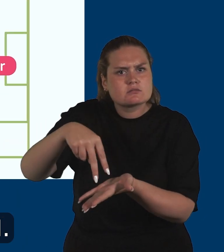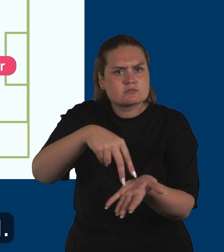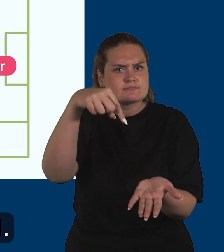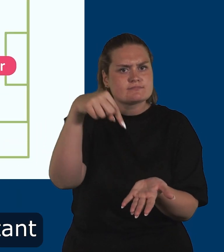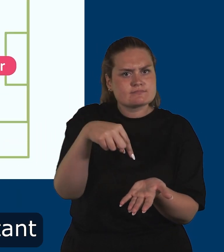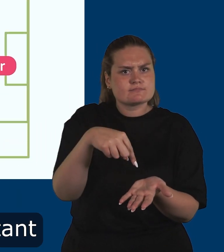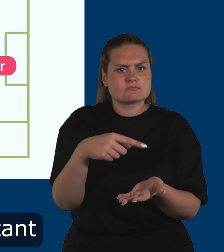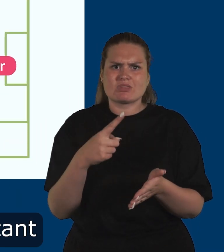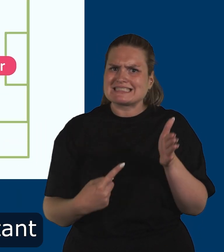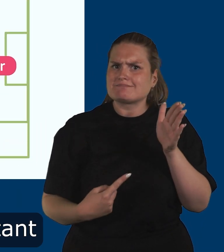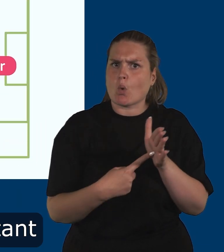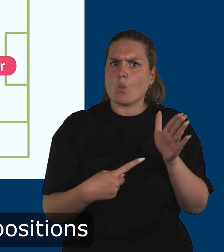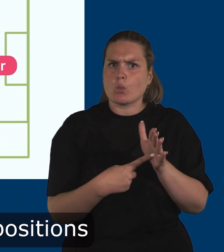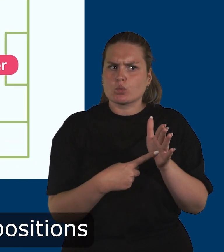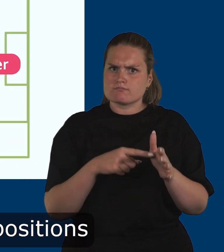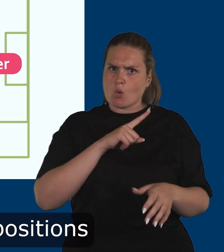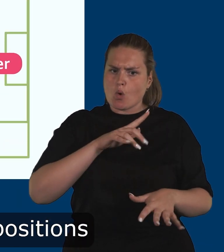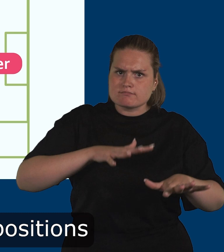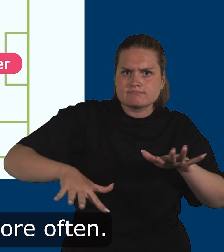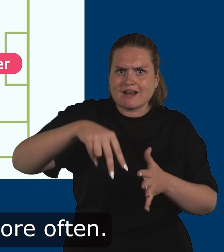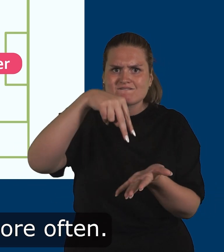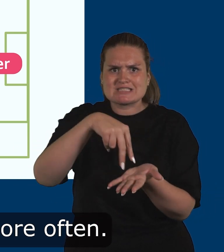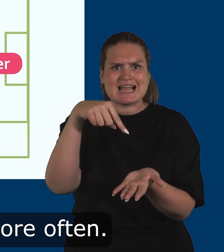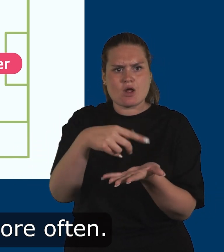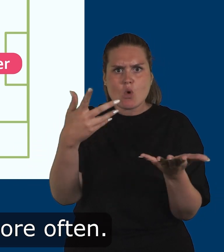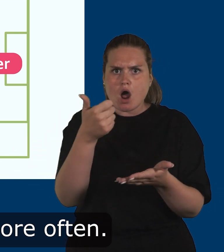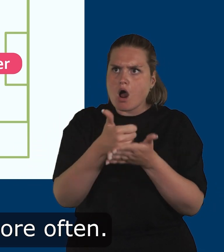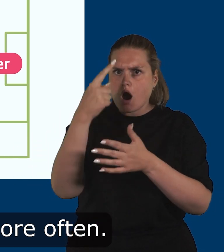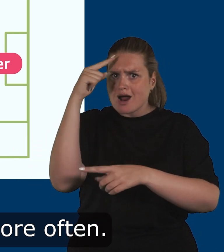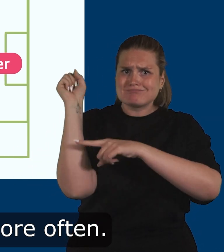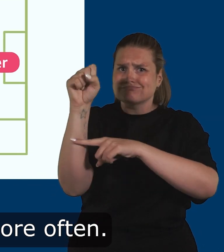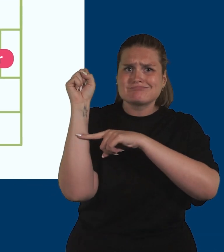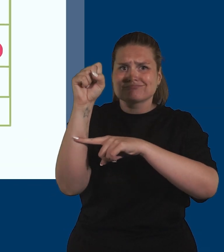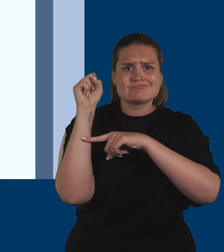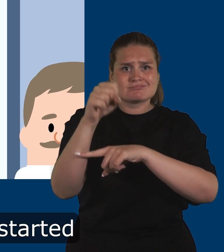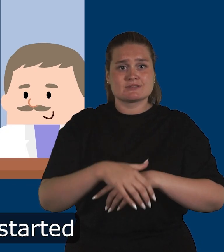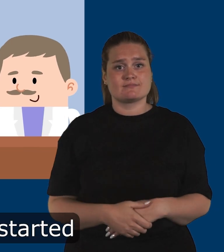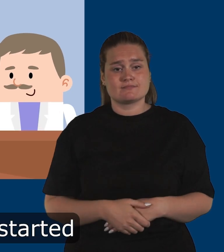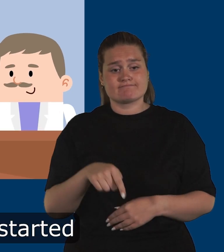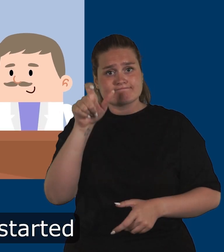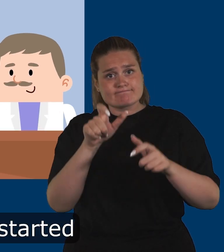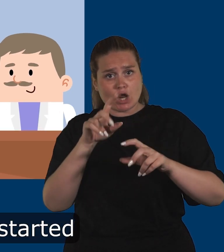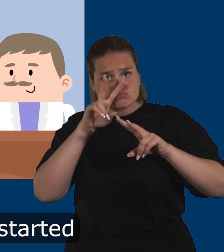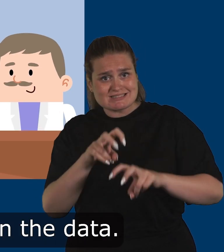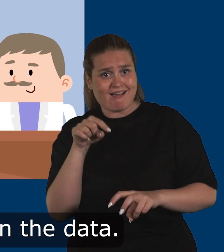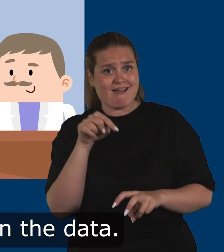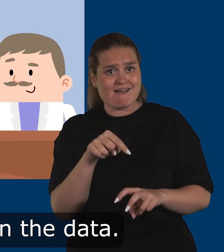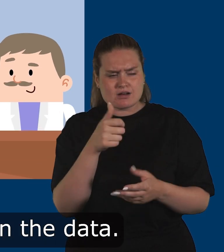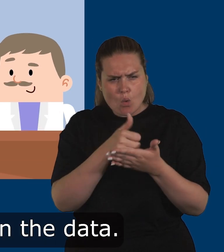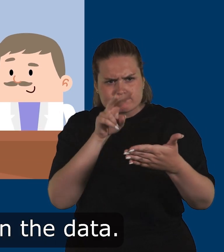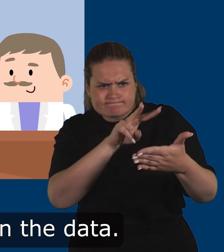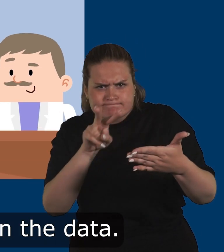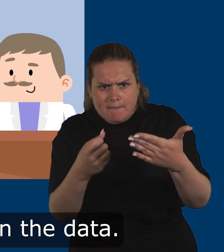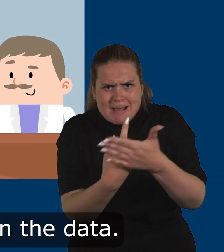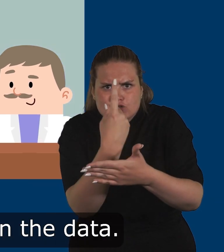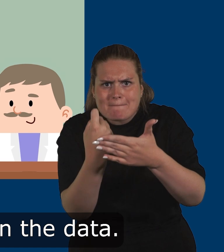the field this is important because in some positions you head the ball more often the researchers started looking for